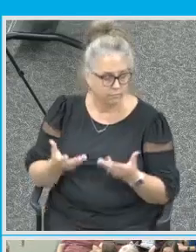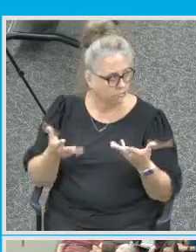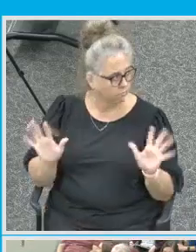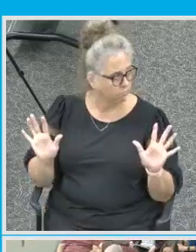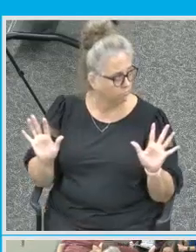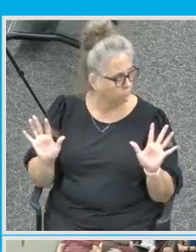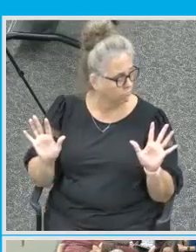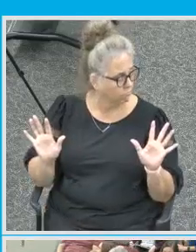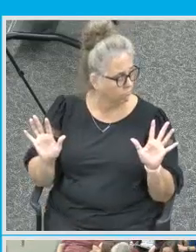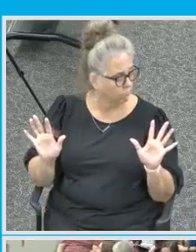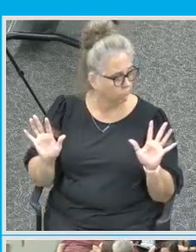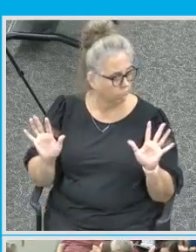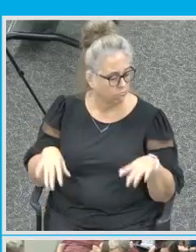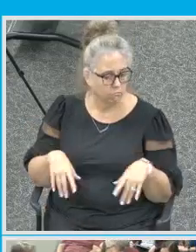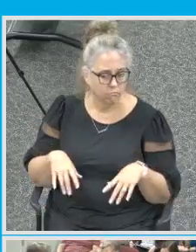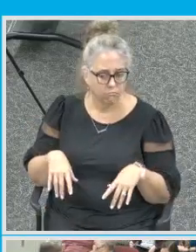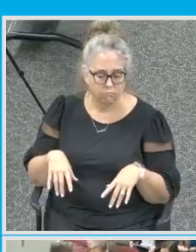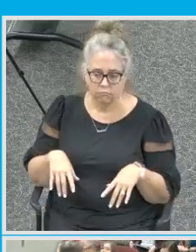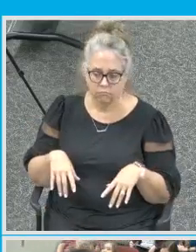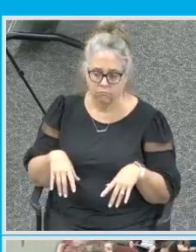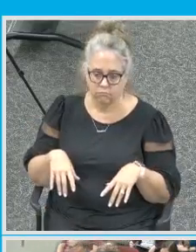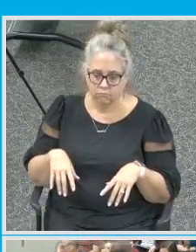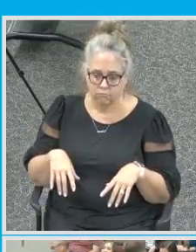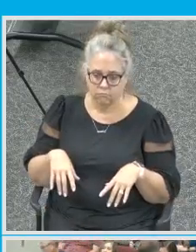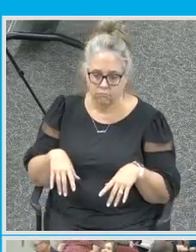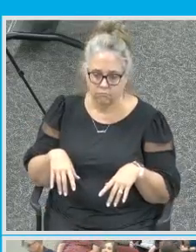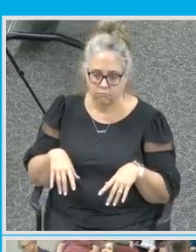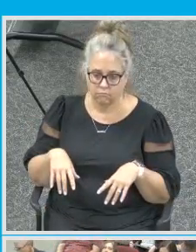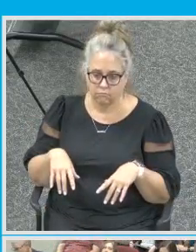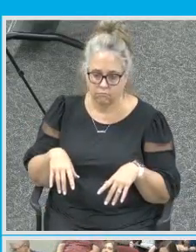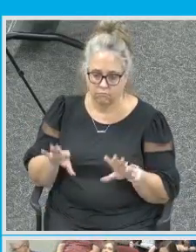Okay, then with that, I will entertain a motion to adjourn.